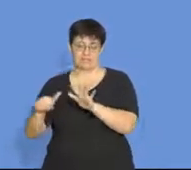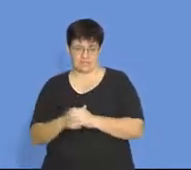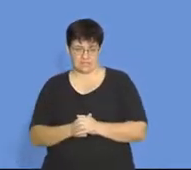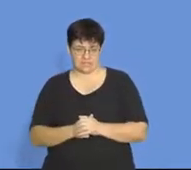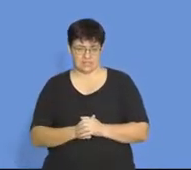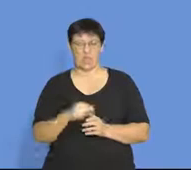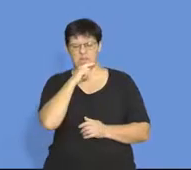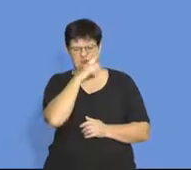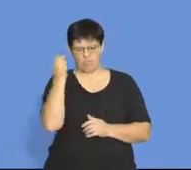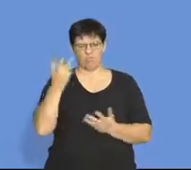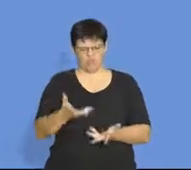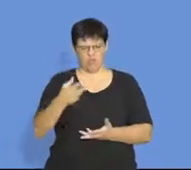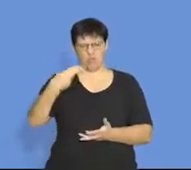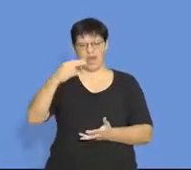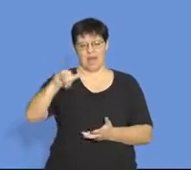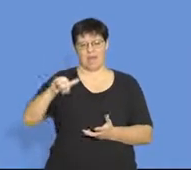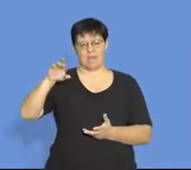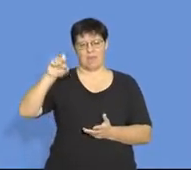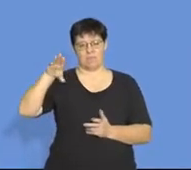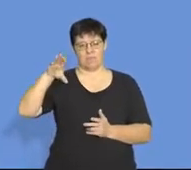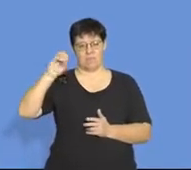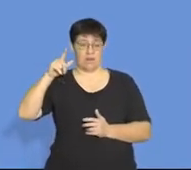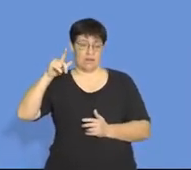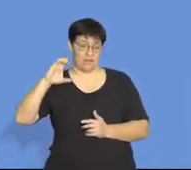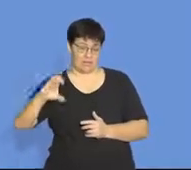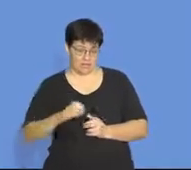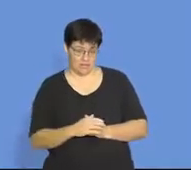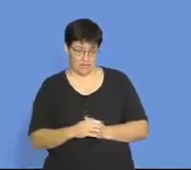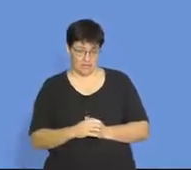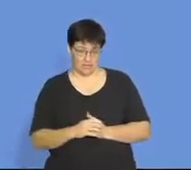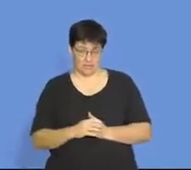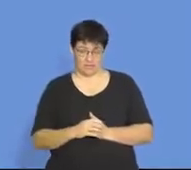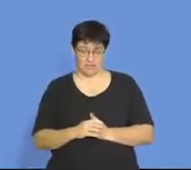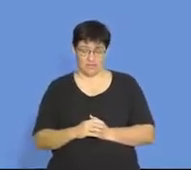called a hyperbolic equation, right? If you wanted to make it